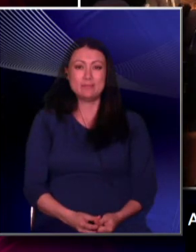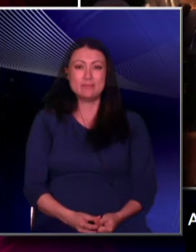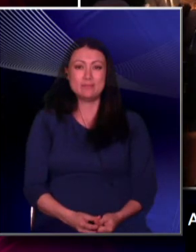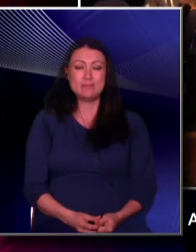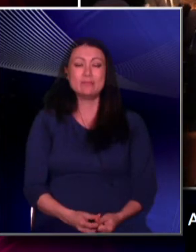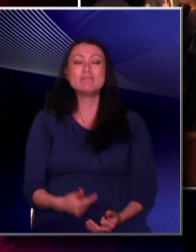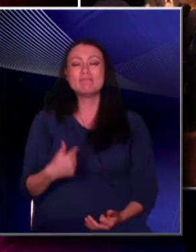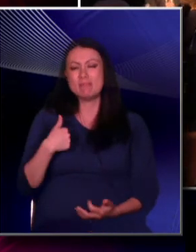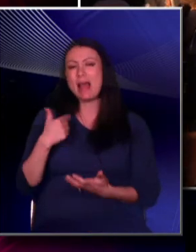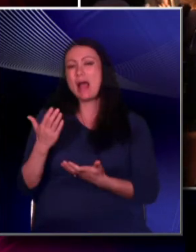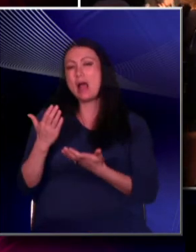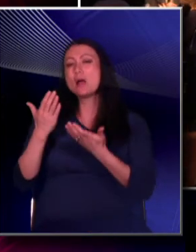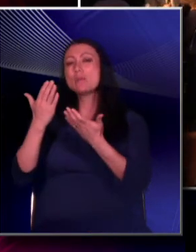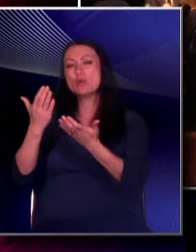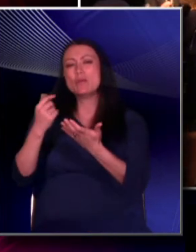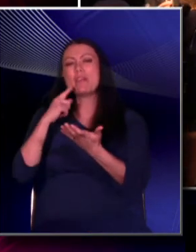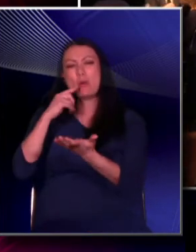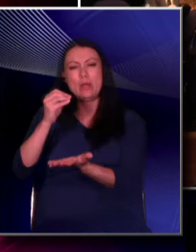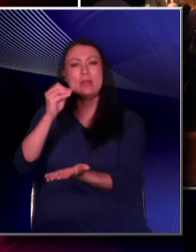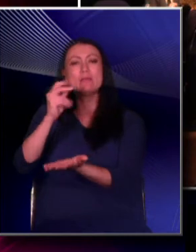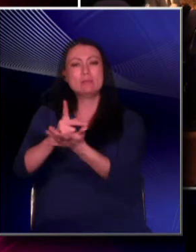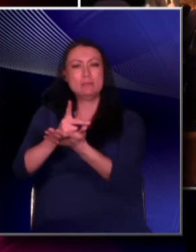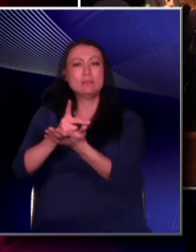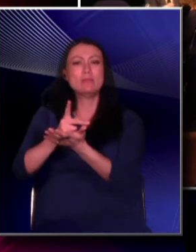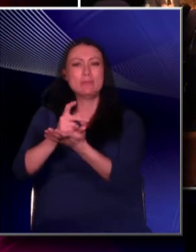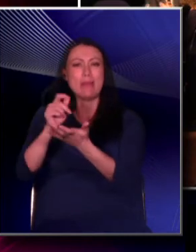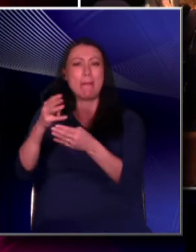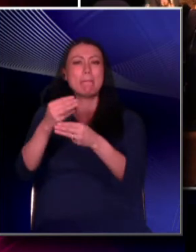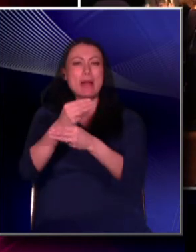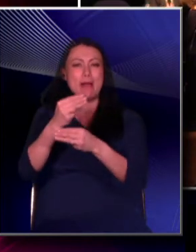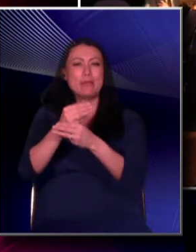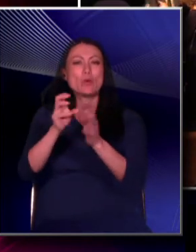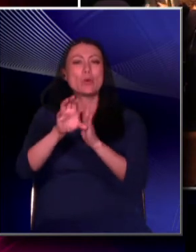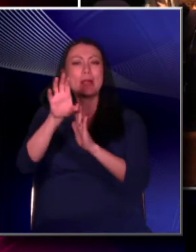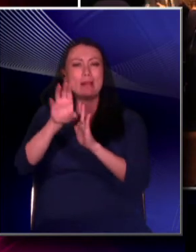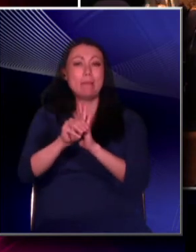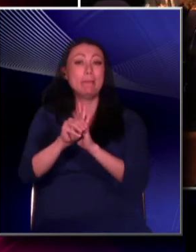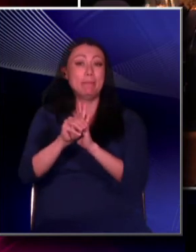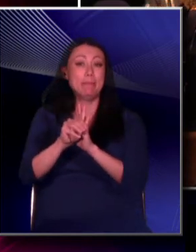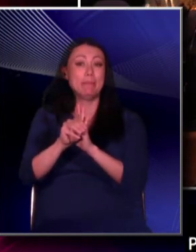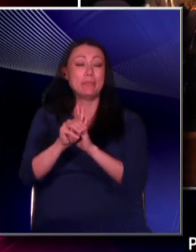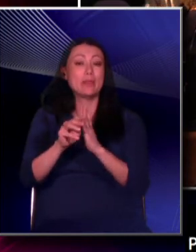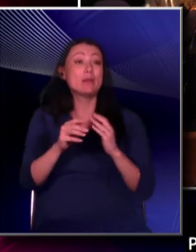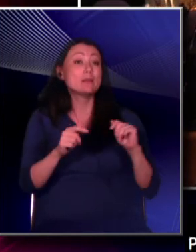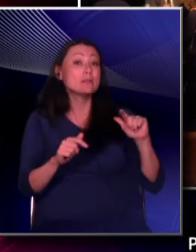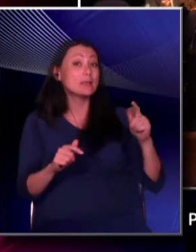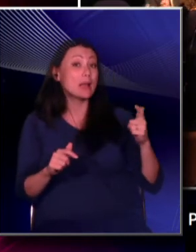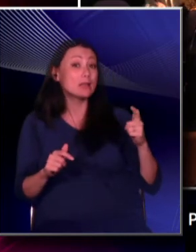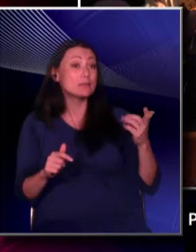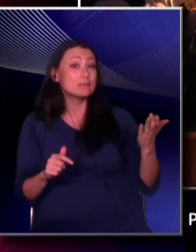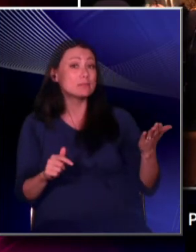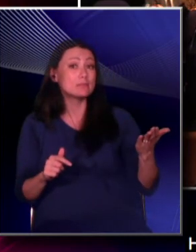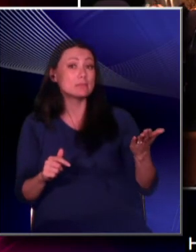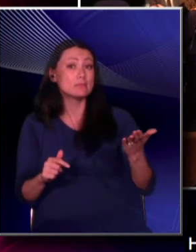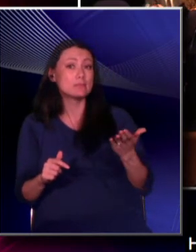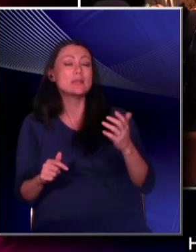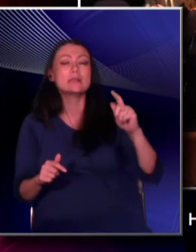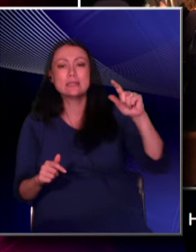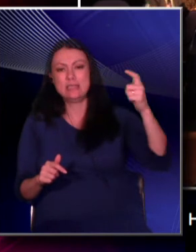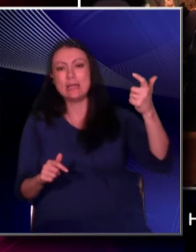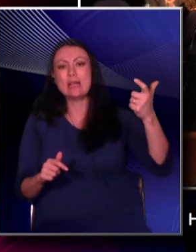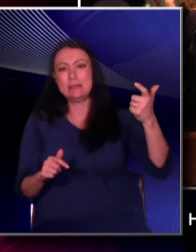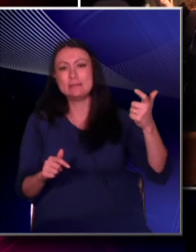I move that we adopt the math curriculum as provided. I have a motion. Do I have a second? I